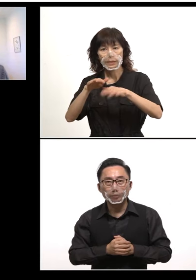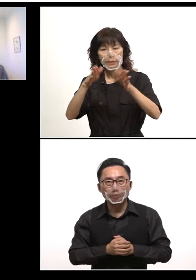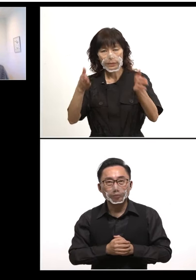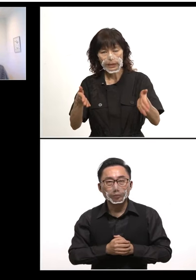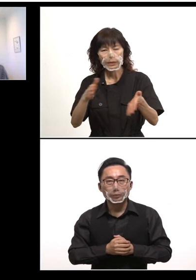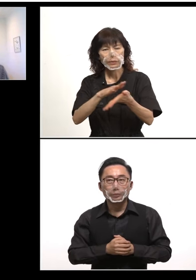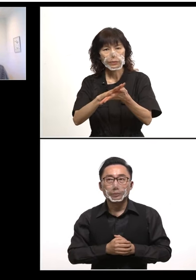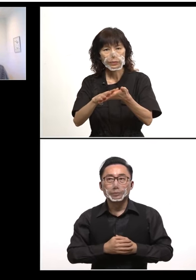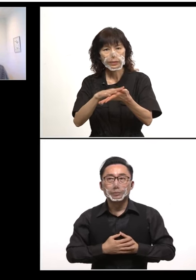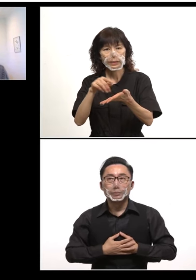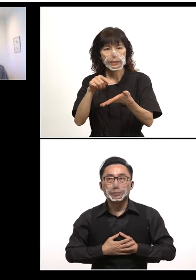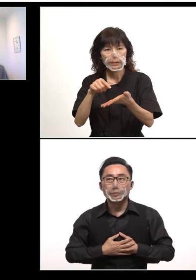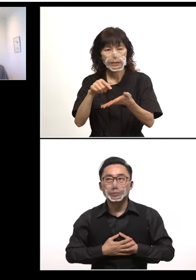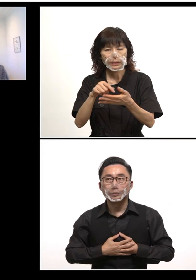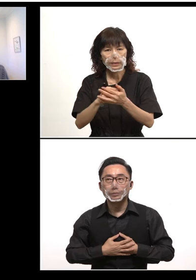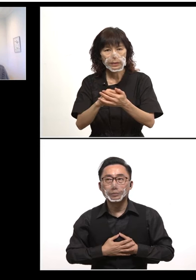inclusion?